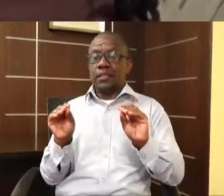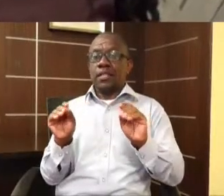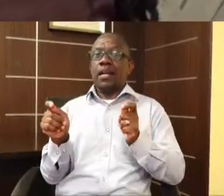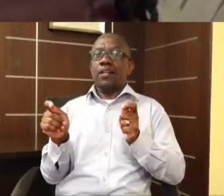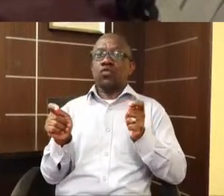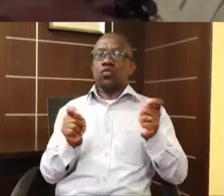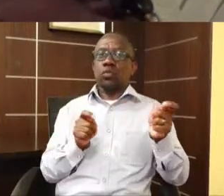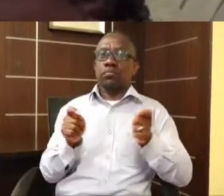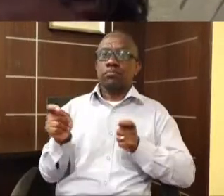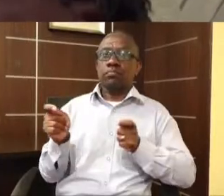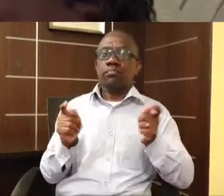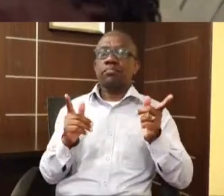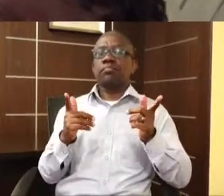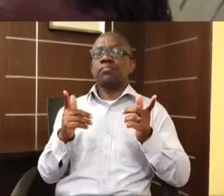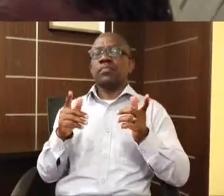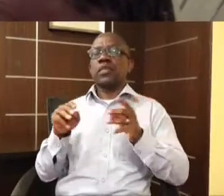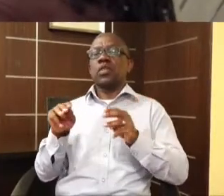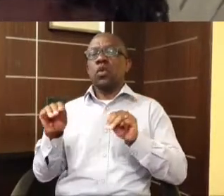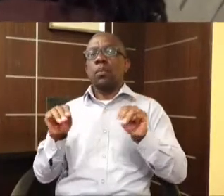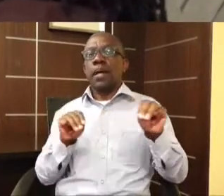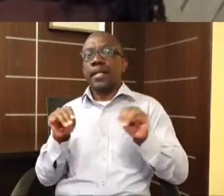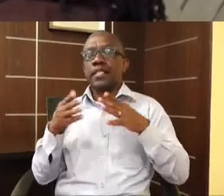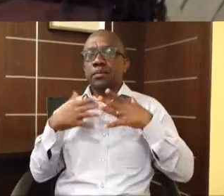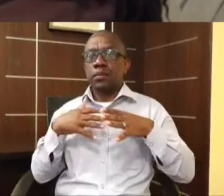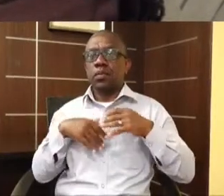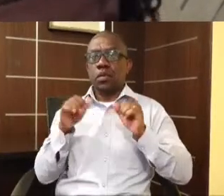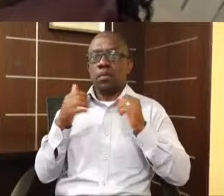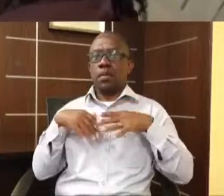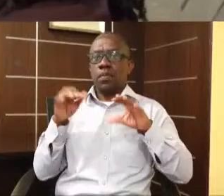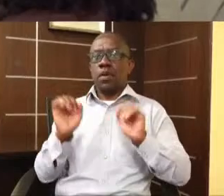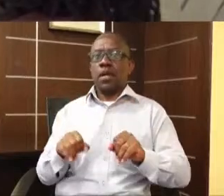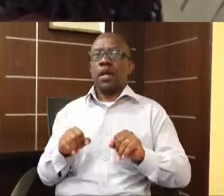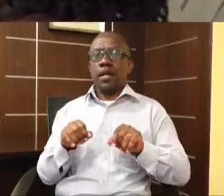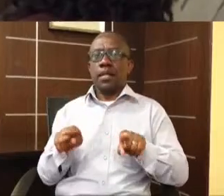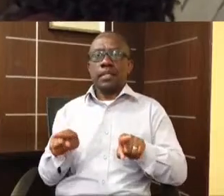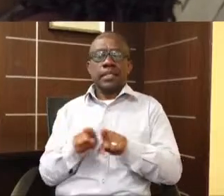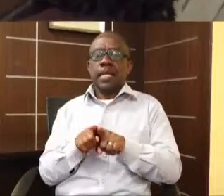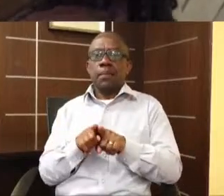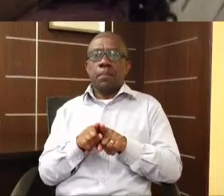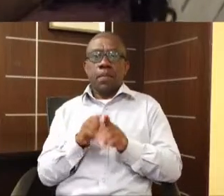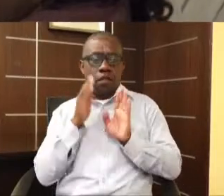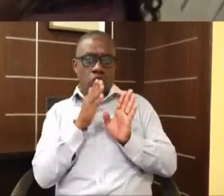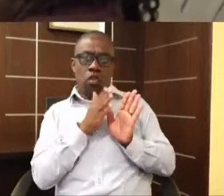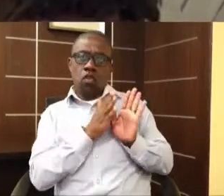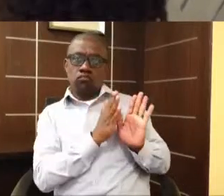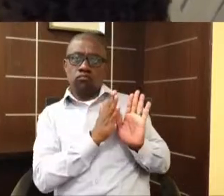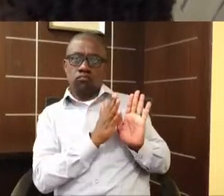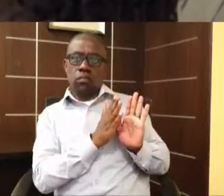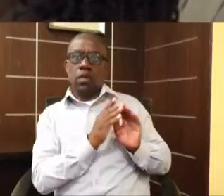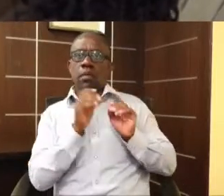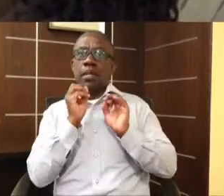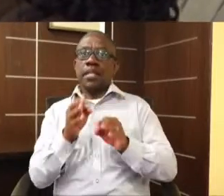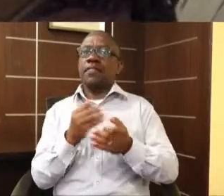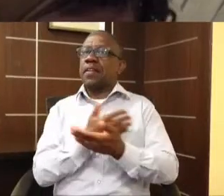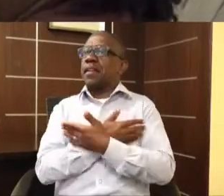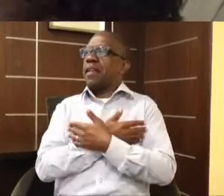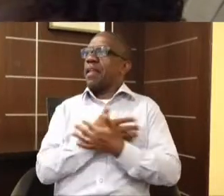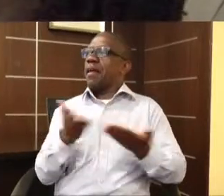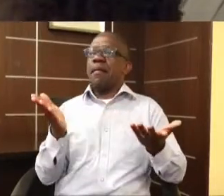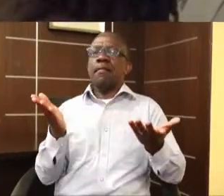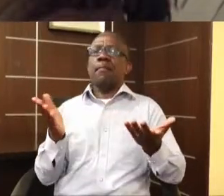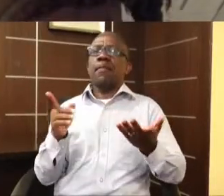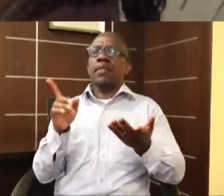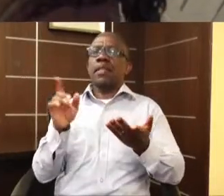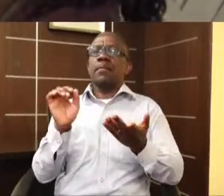that exist, people are oriented to follow a certain way. But where there is no law, it will be trial and error, and there will